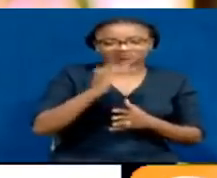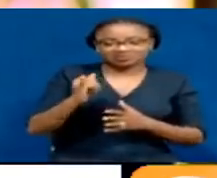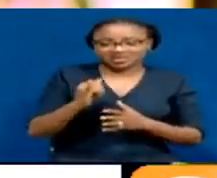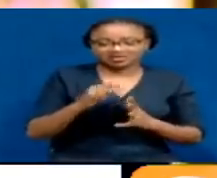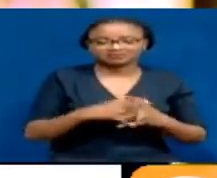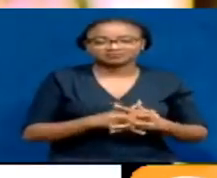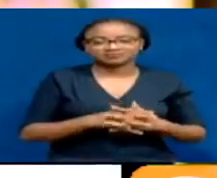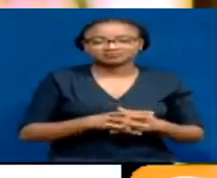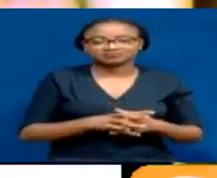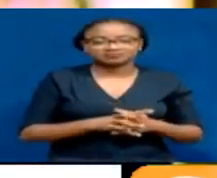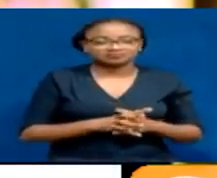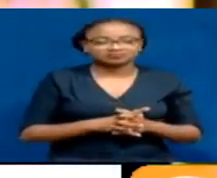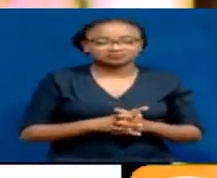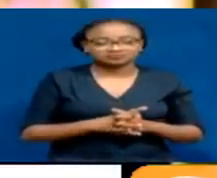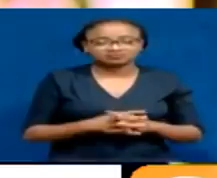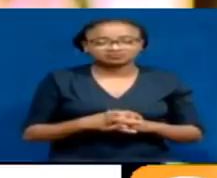very, very skeptical, and